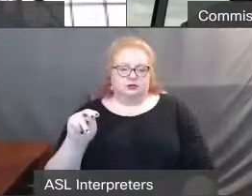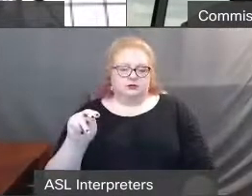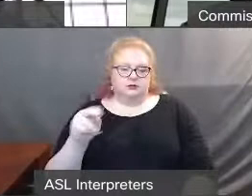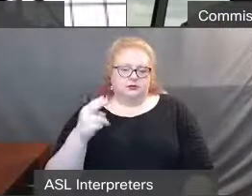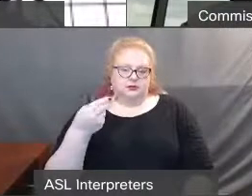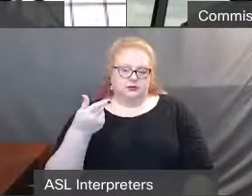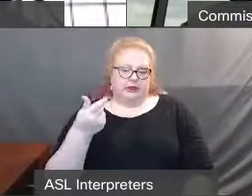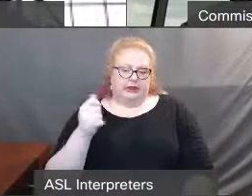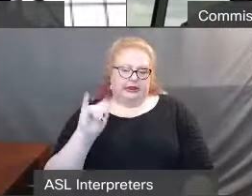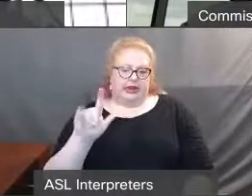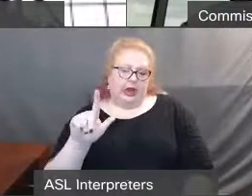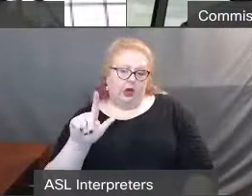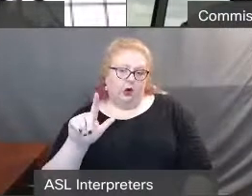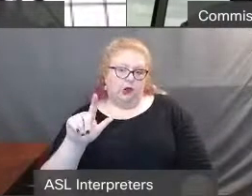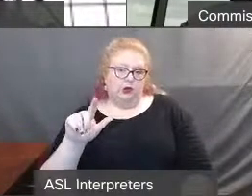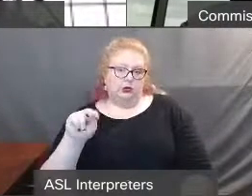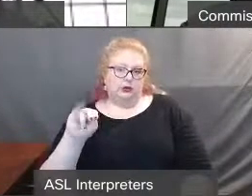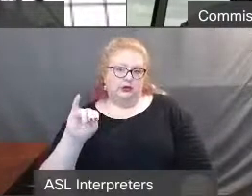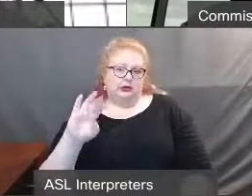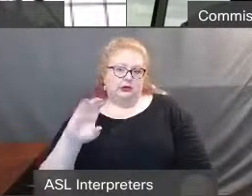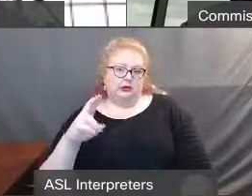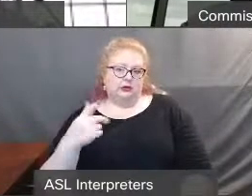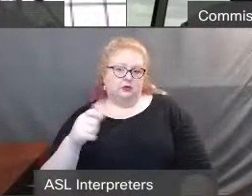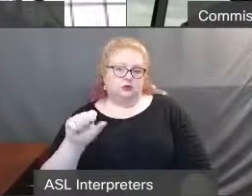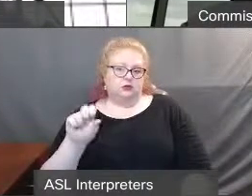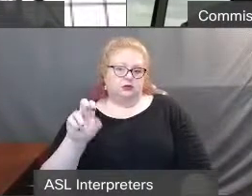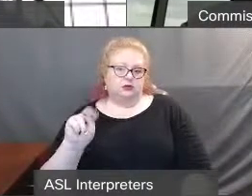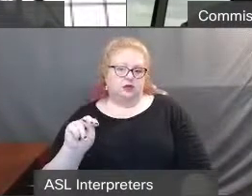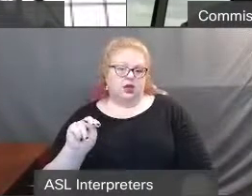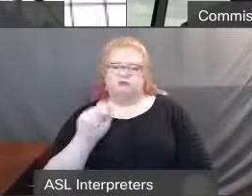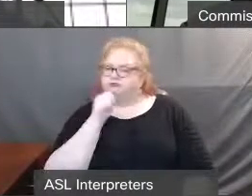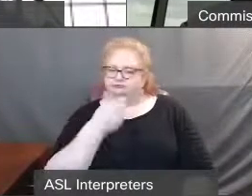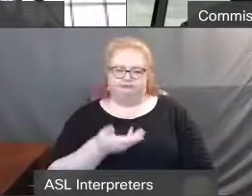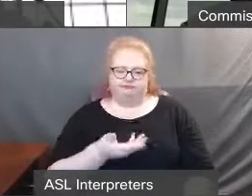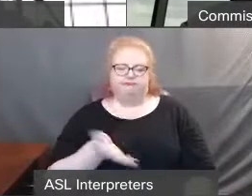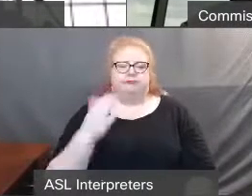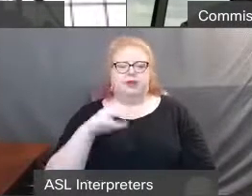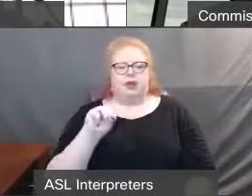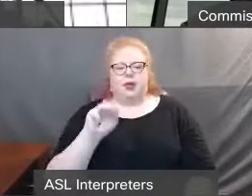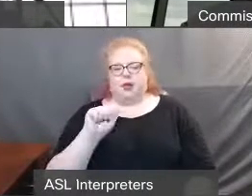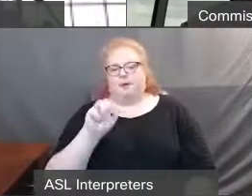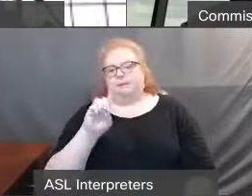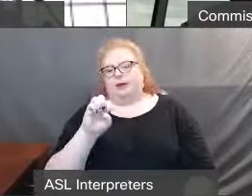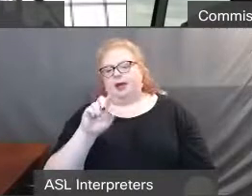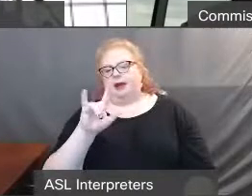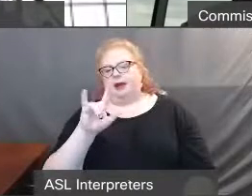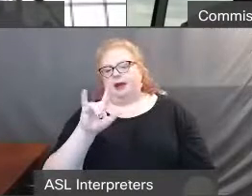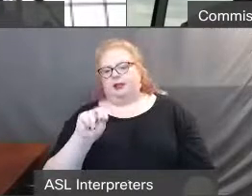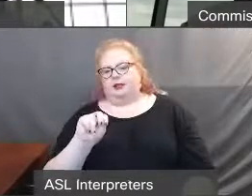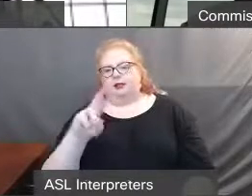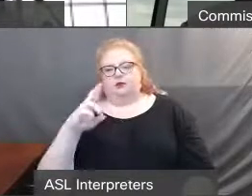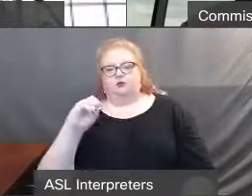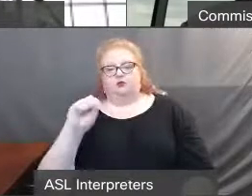Gail Nicholson. Not present. Okay. Madeline Ross.